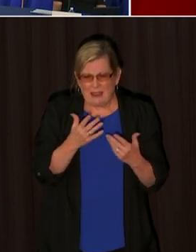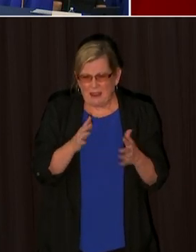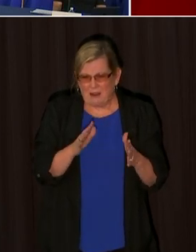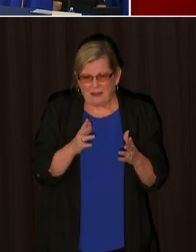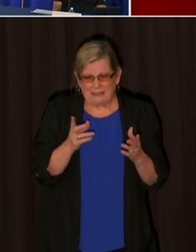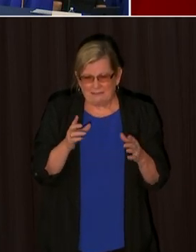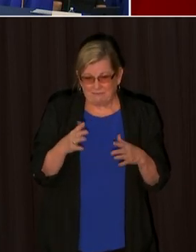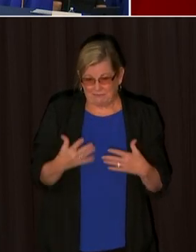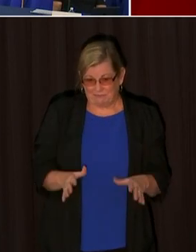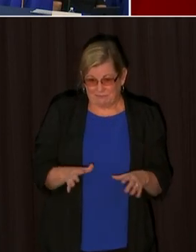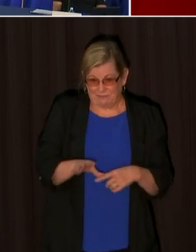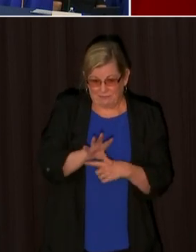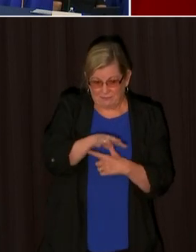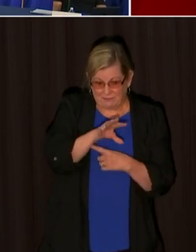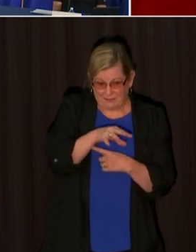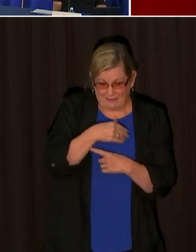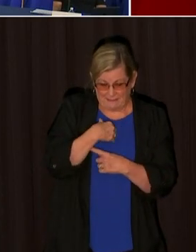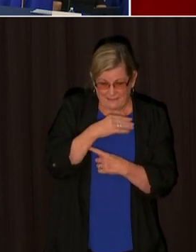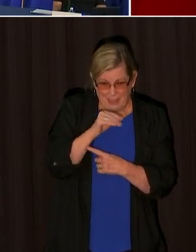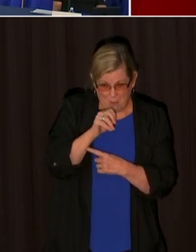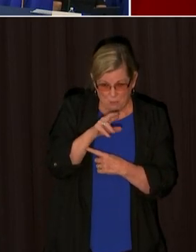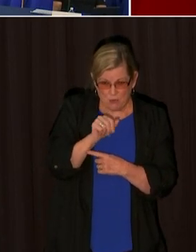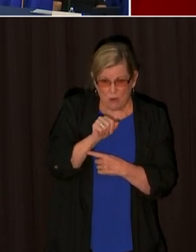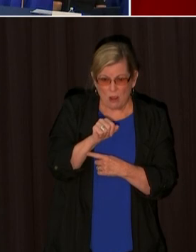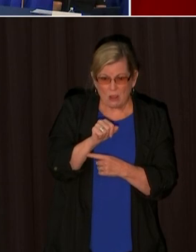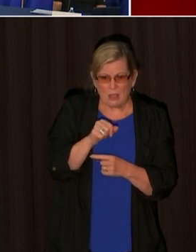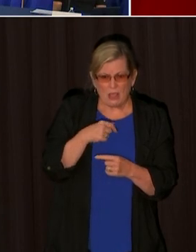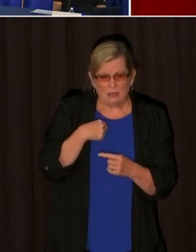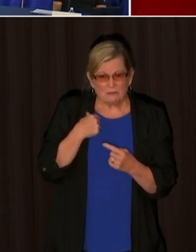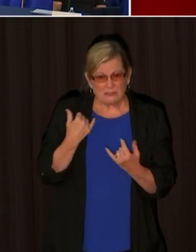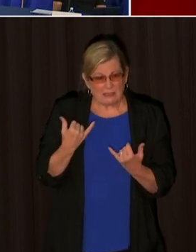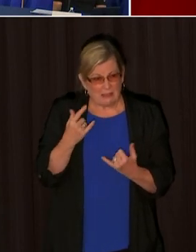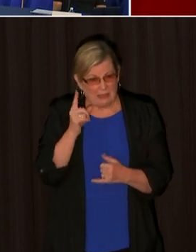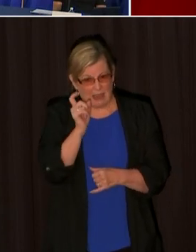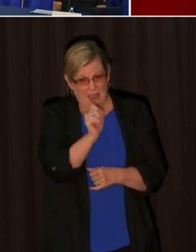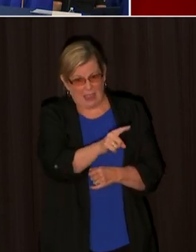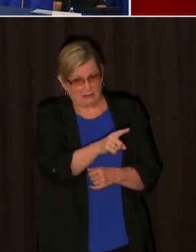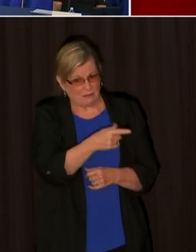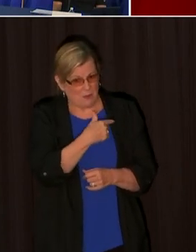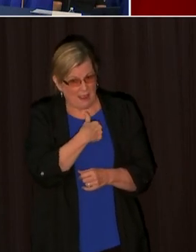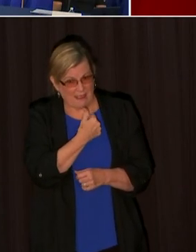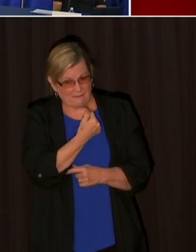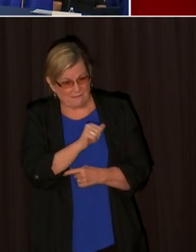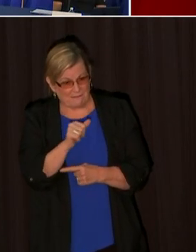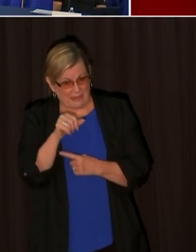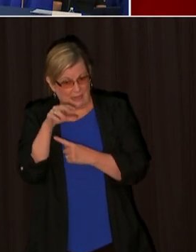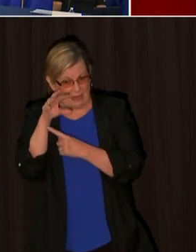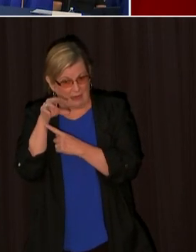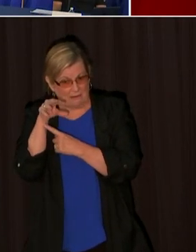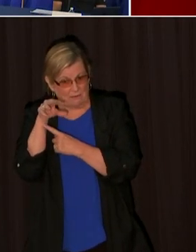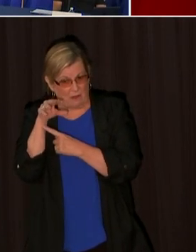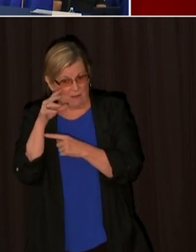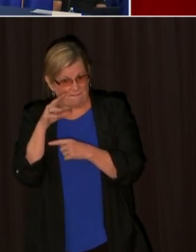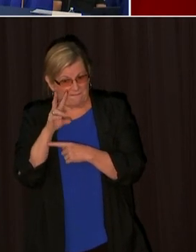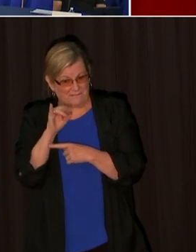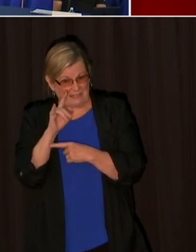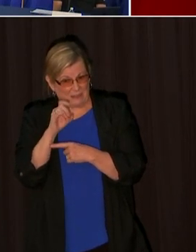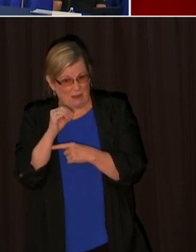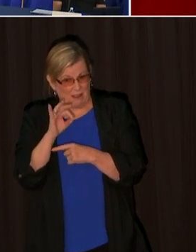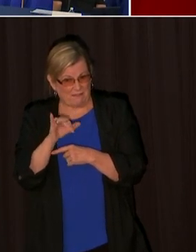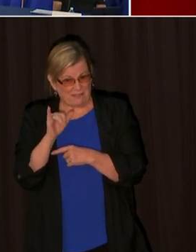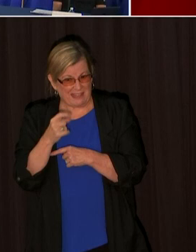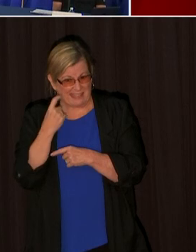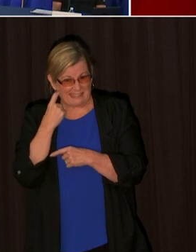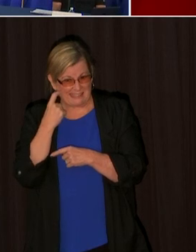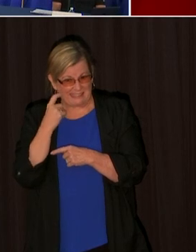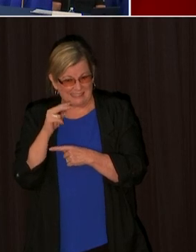one. I'm asking for today, has there been surveillance video for this shooting of the 11-year-old this past